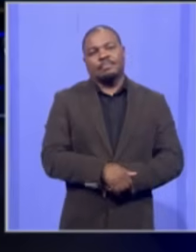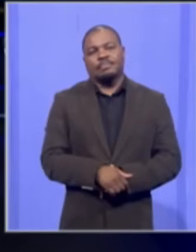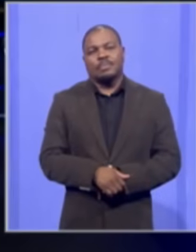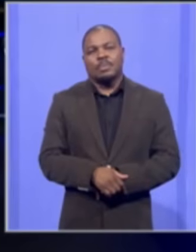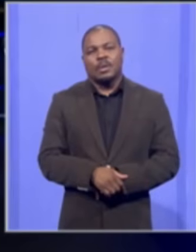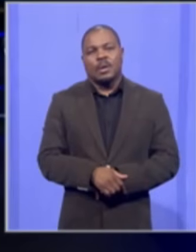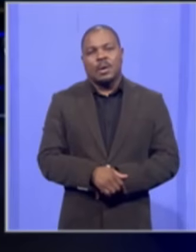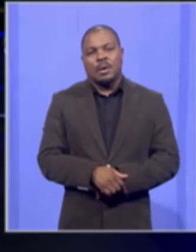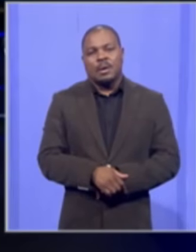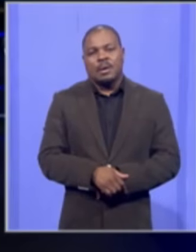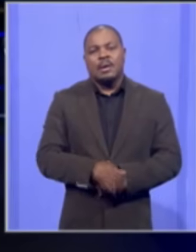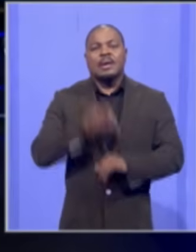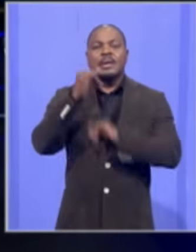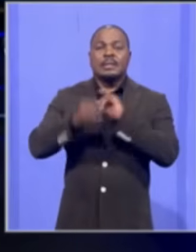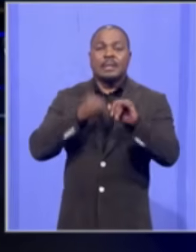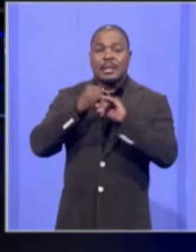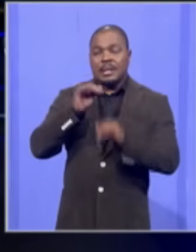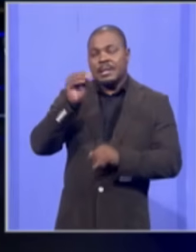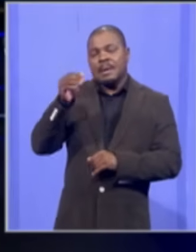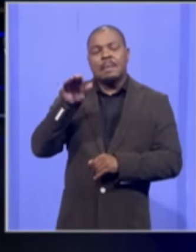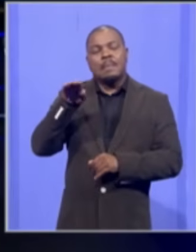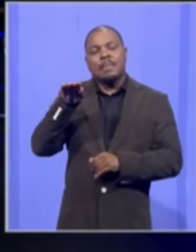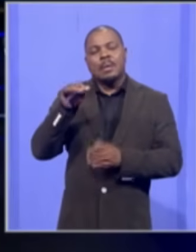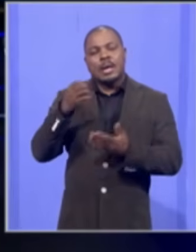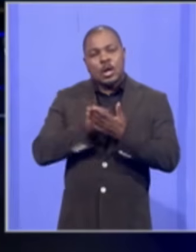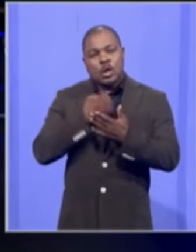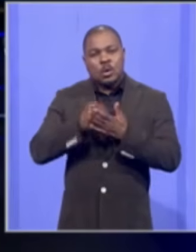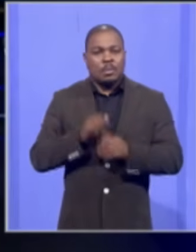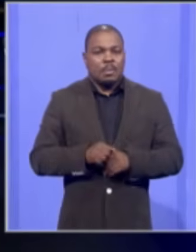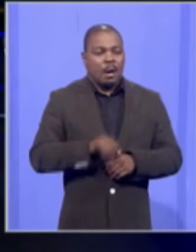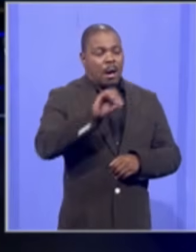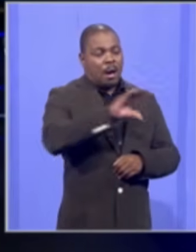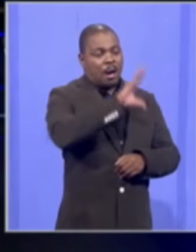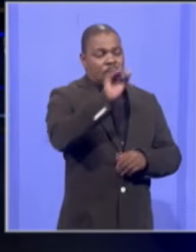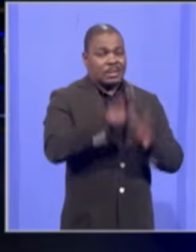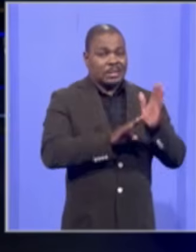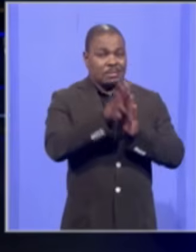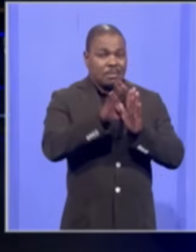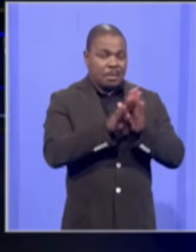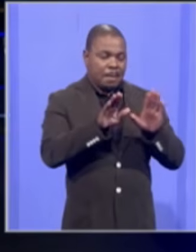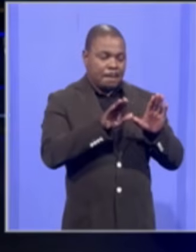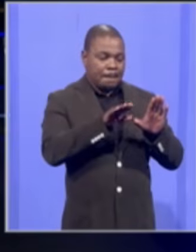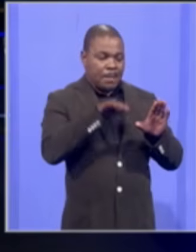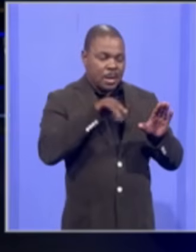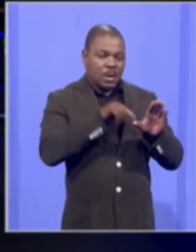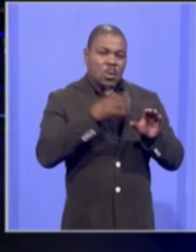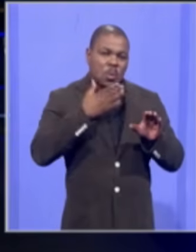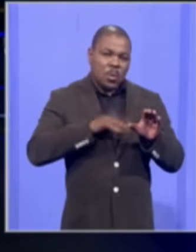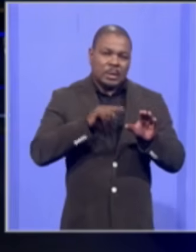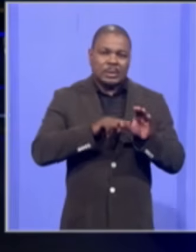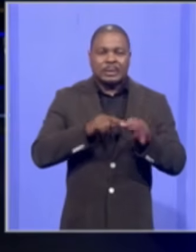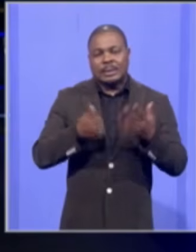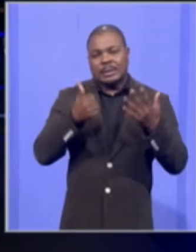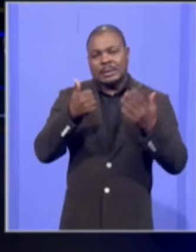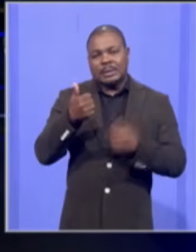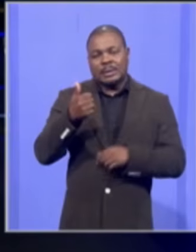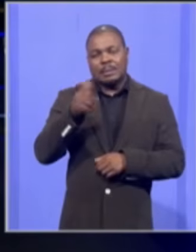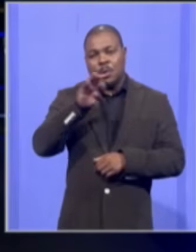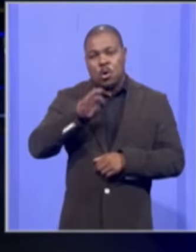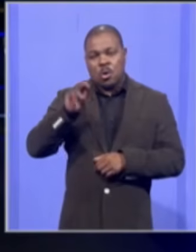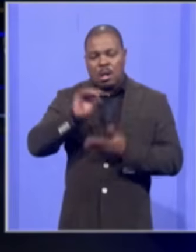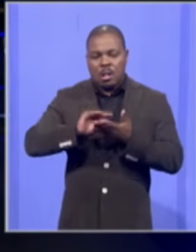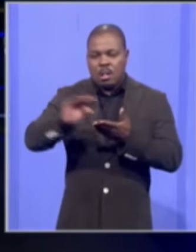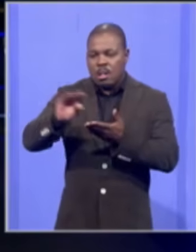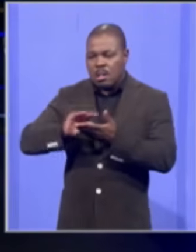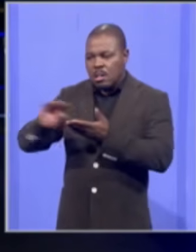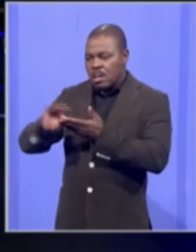Ha re sheba tsa moruo matjhabeng re fumana hore banka ya ntshetsopele ya Afrika e rera ho tsetela tjhelete ka hodimo ho diranta tse dibilione tse tsheletseng makaleng a